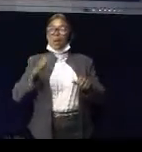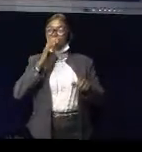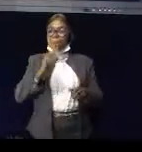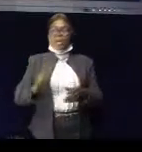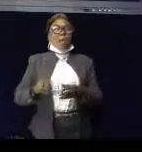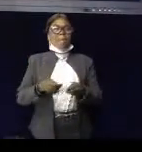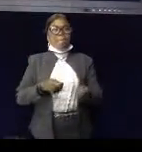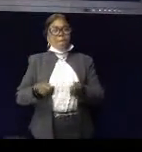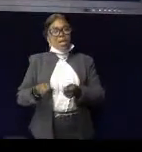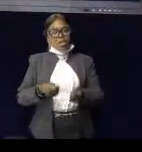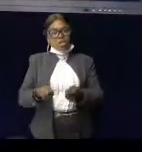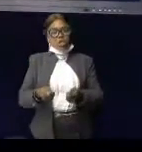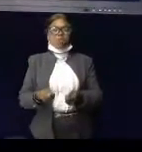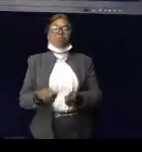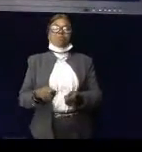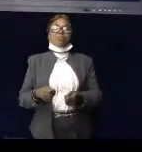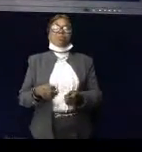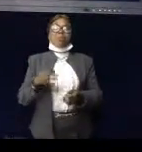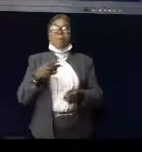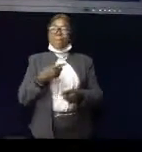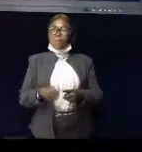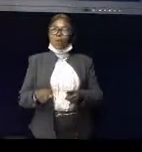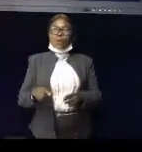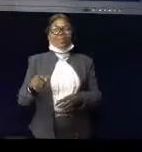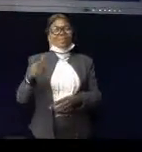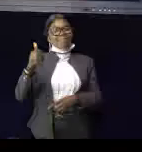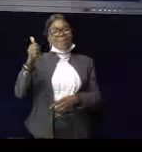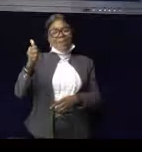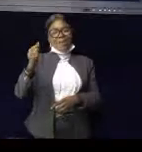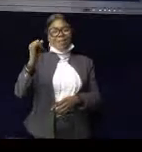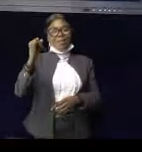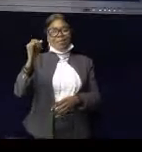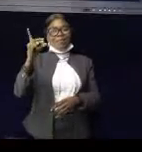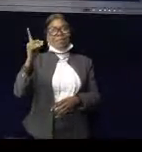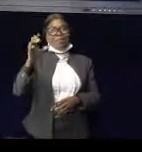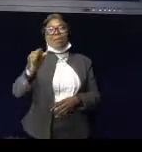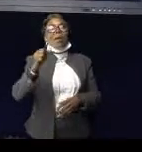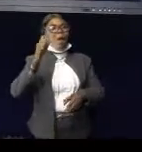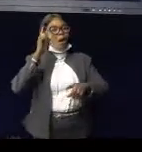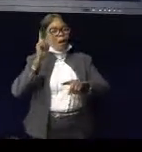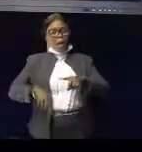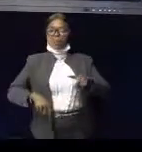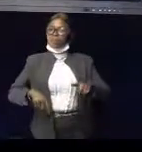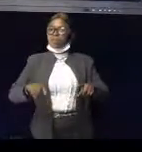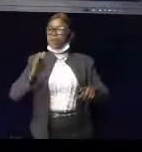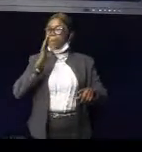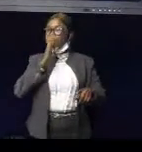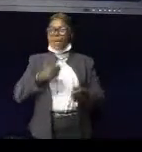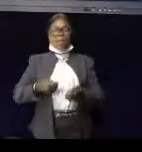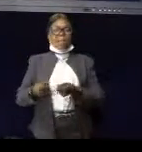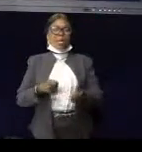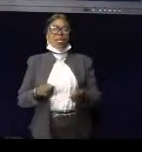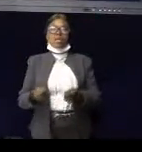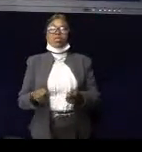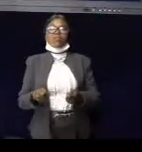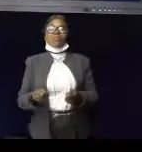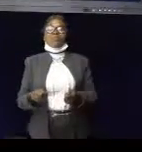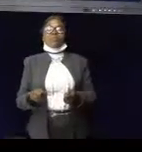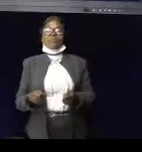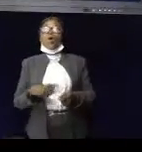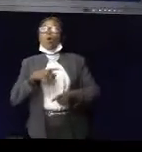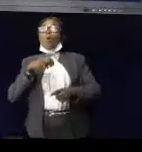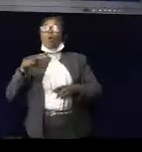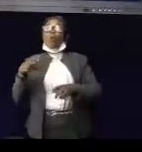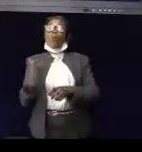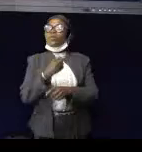AIDS cannot be treated. When one is infected with HIV, can be managed, can be controlled,